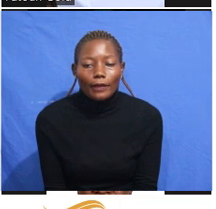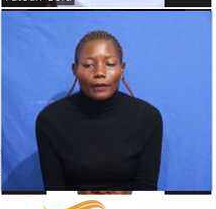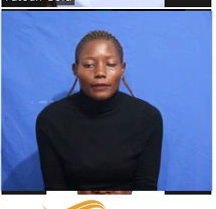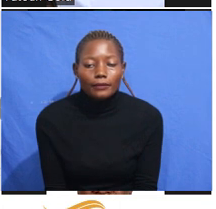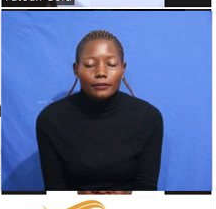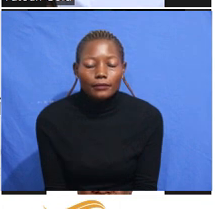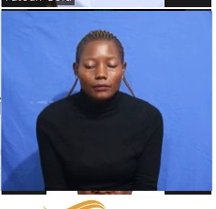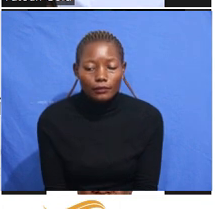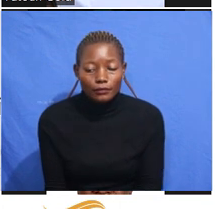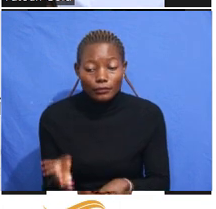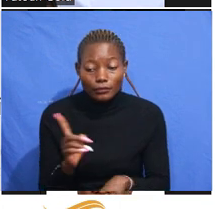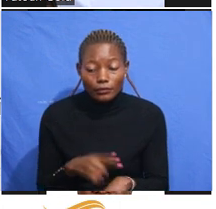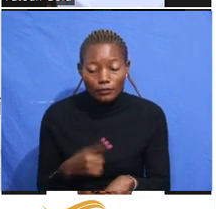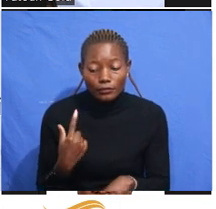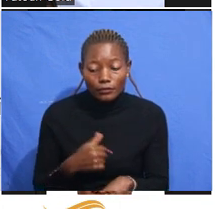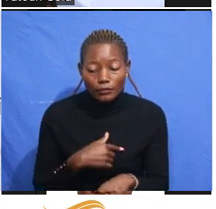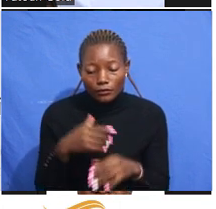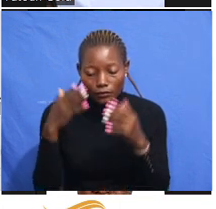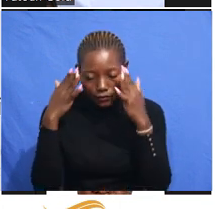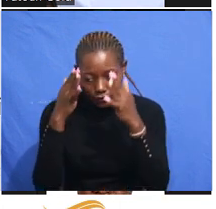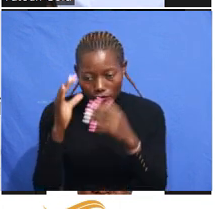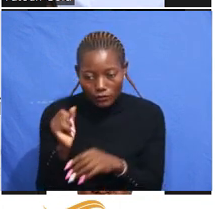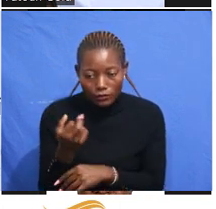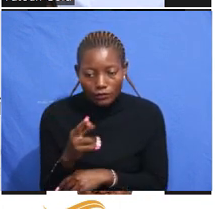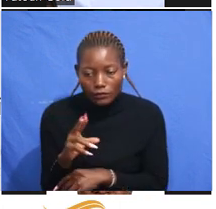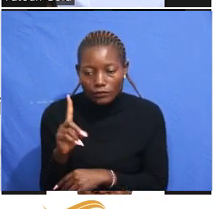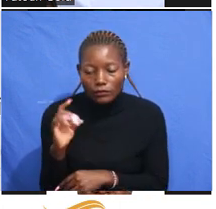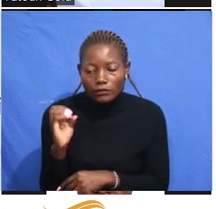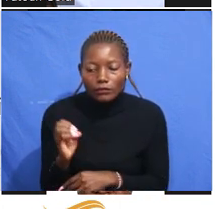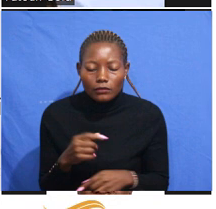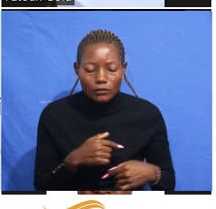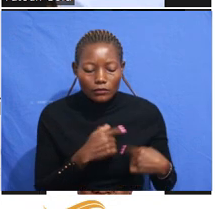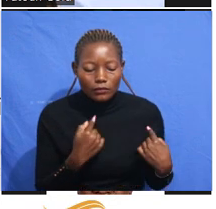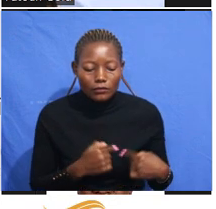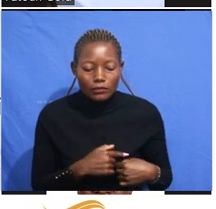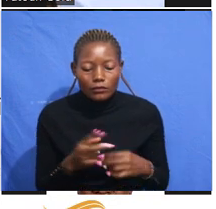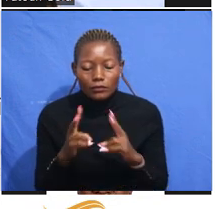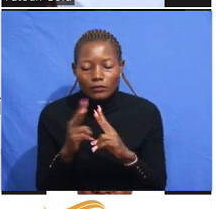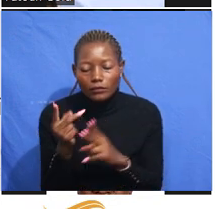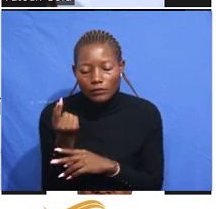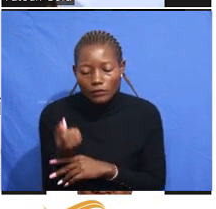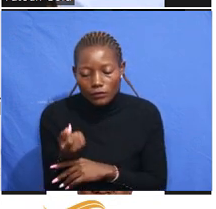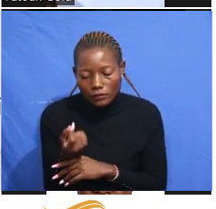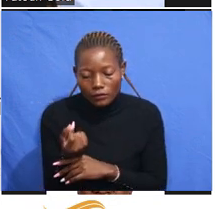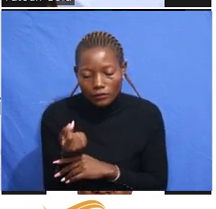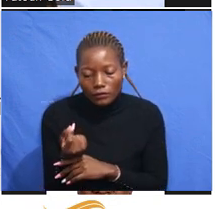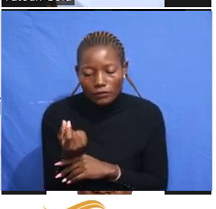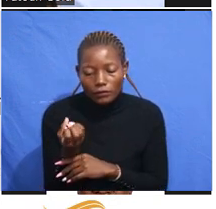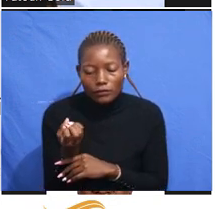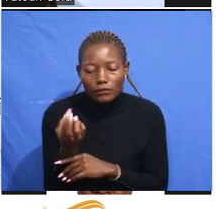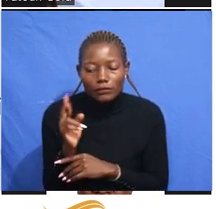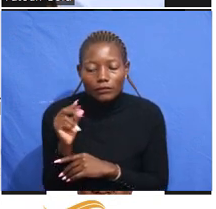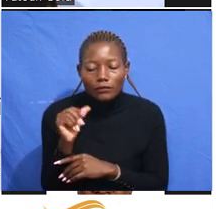Now, when we look at the cardiovascular system, the heart, a very small organ, but a very